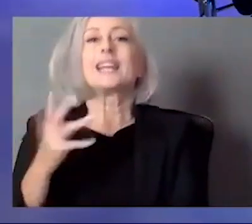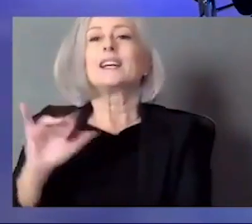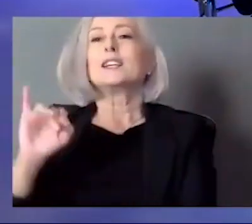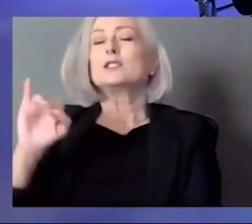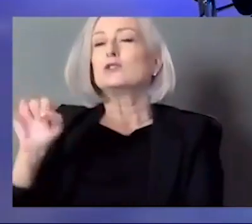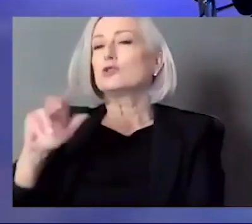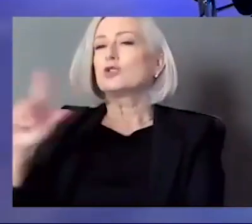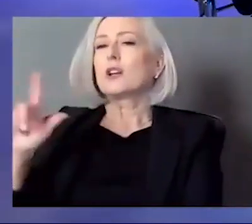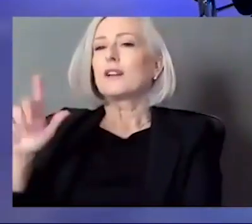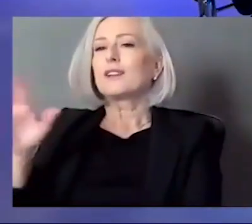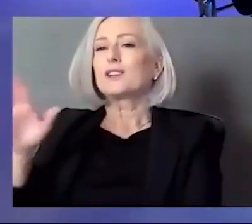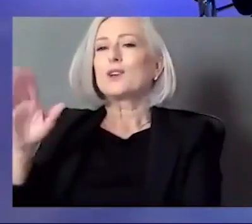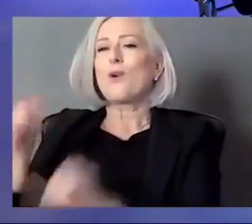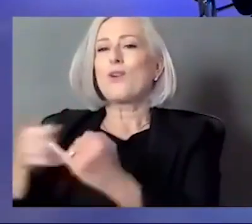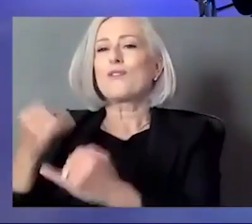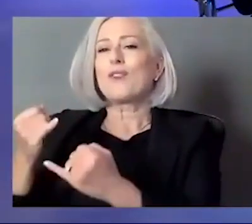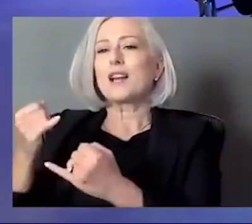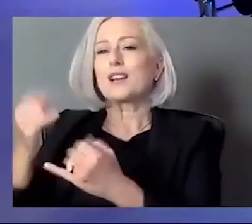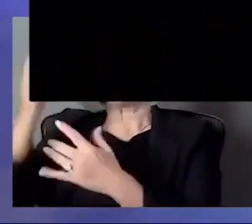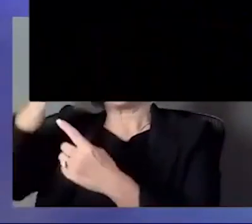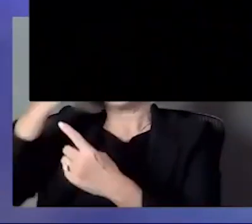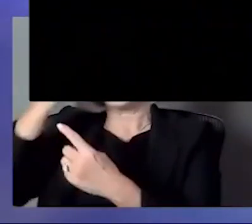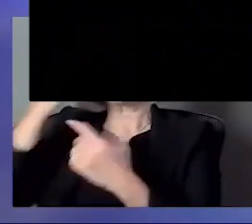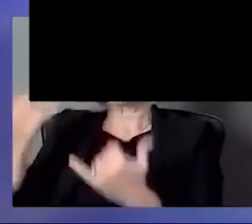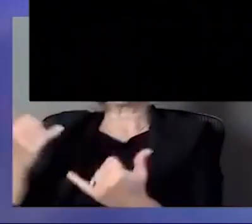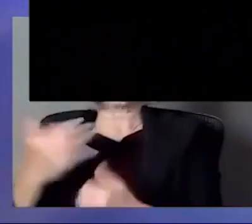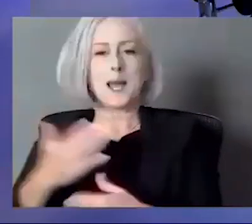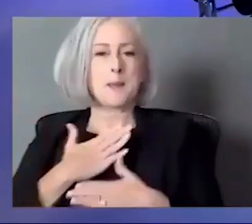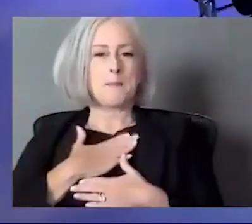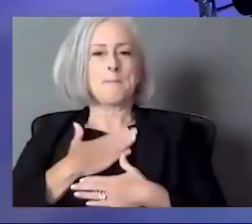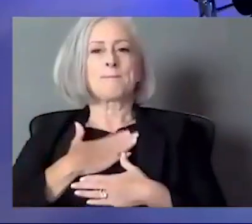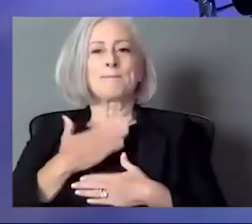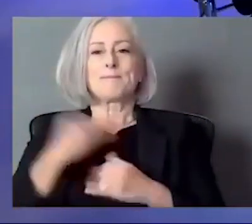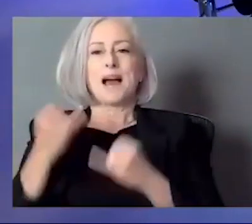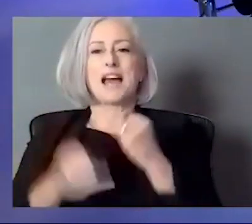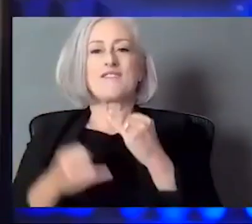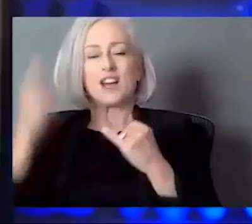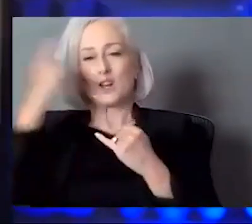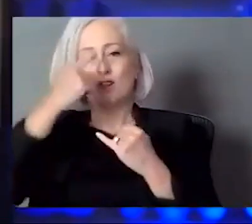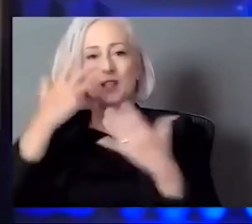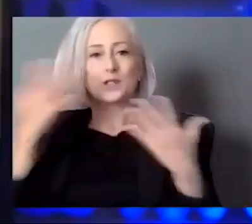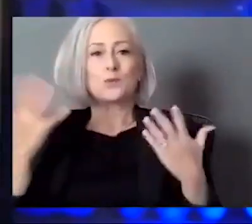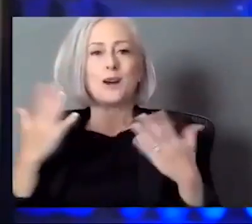thoughts today? My final thoughts are that my heart